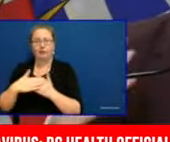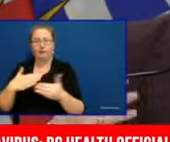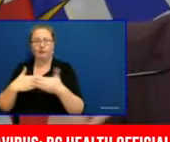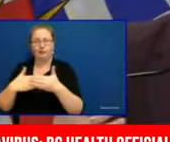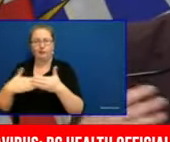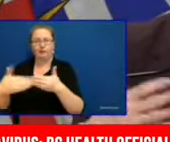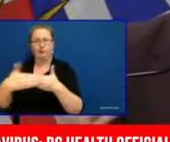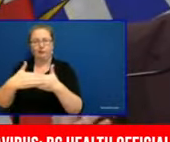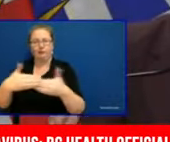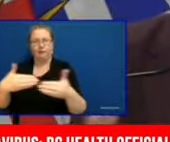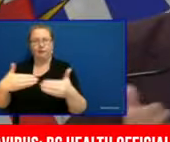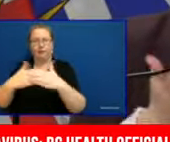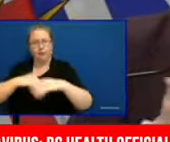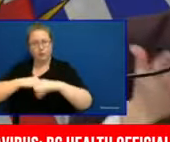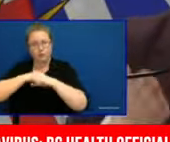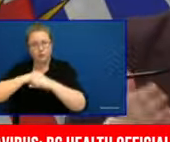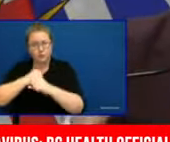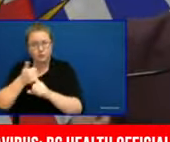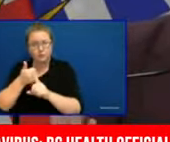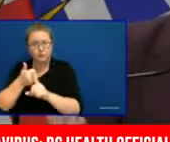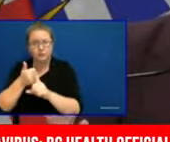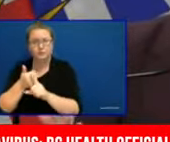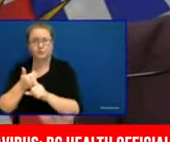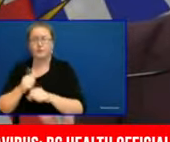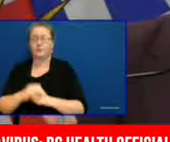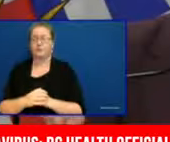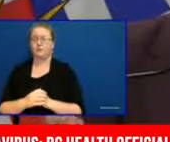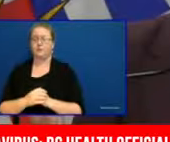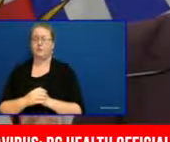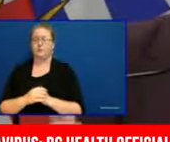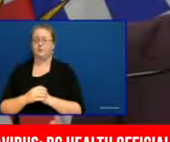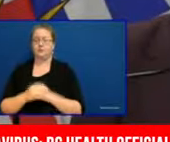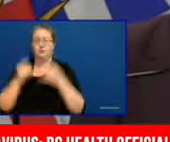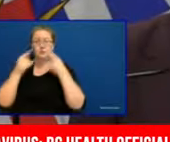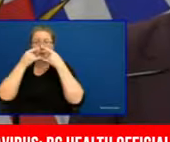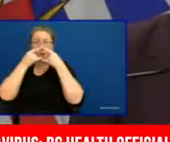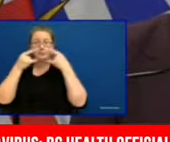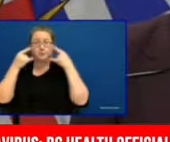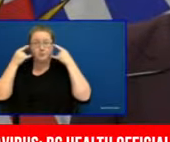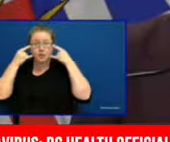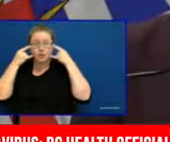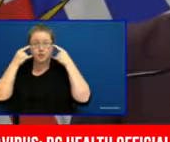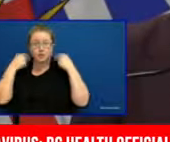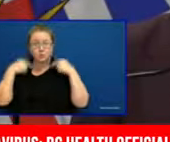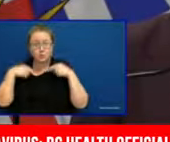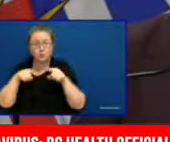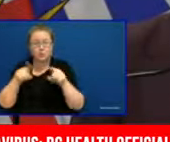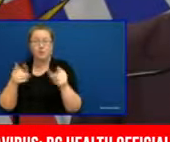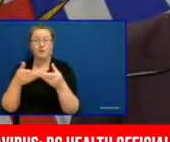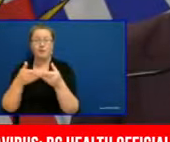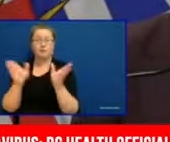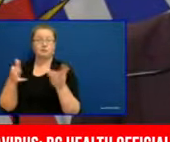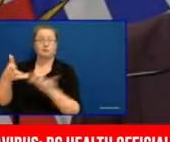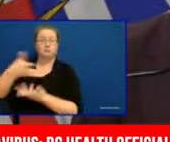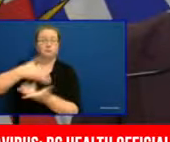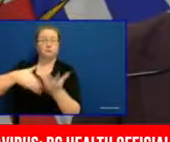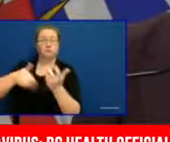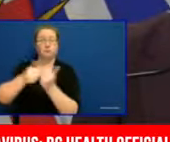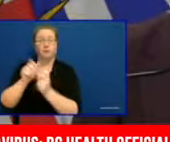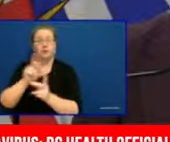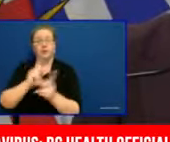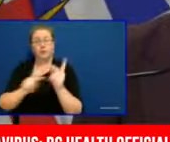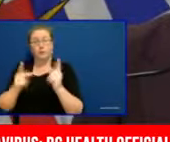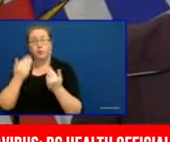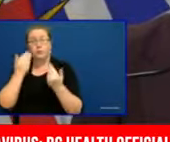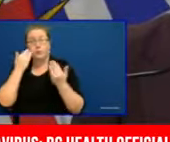been talking about how to but each layer does its bit. And right now, wearing a mask when we're in public places,